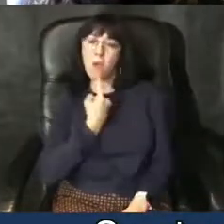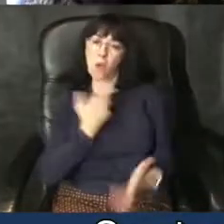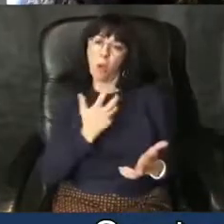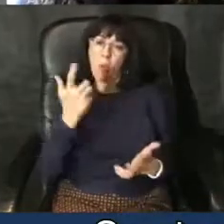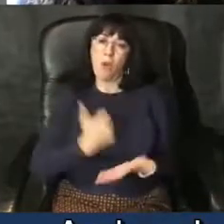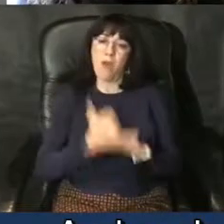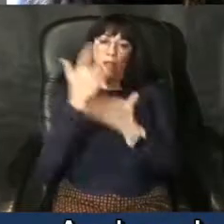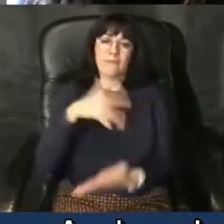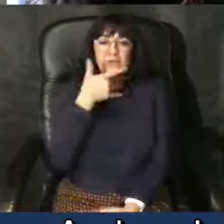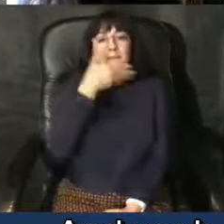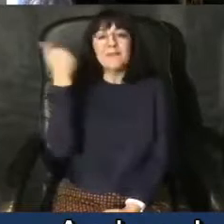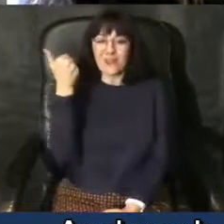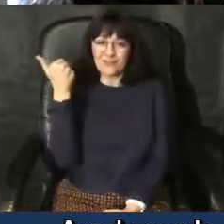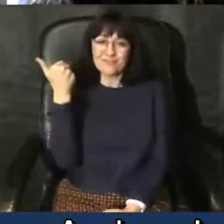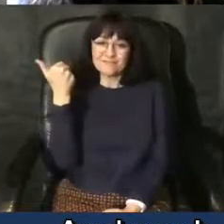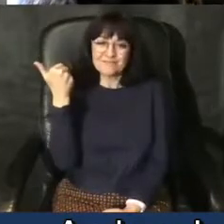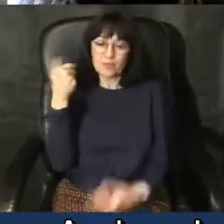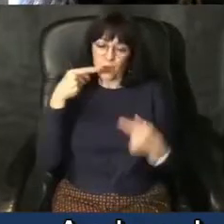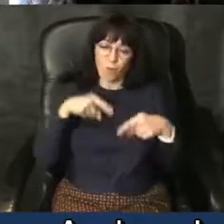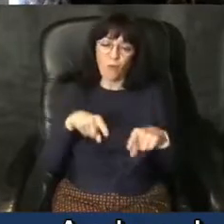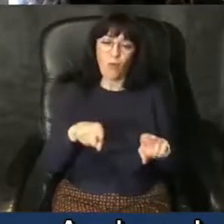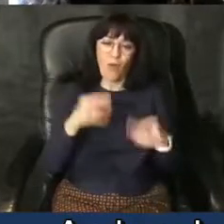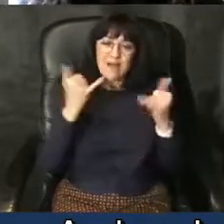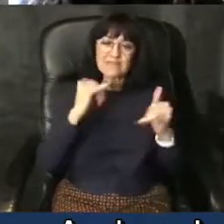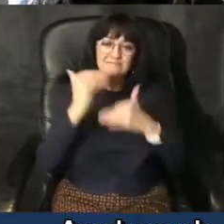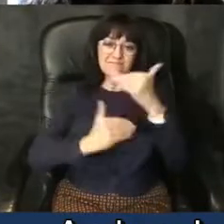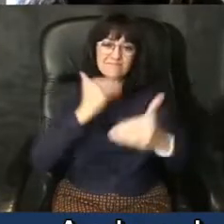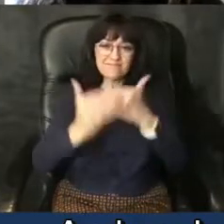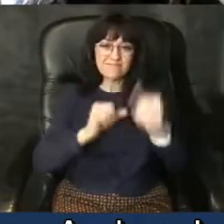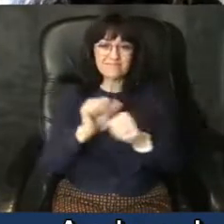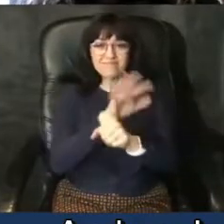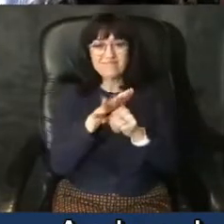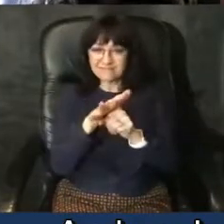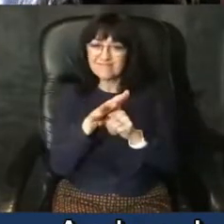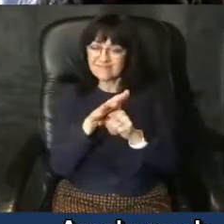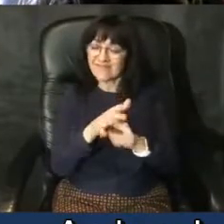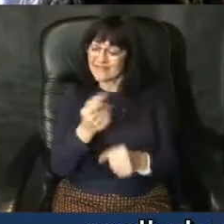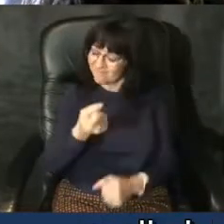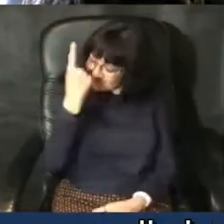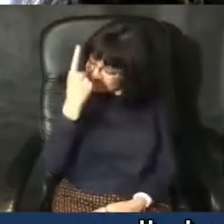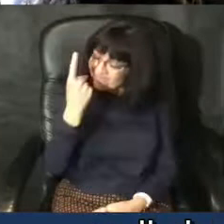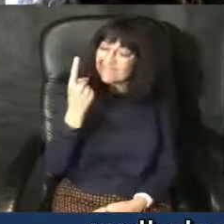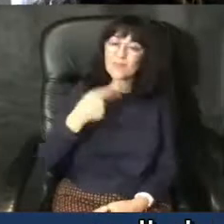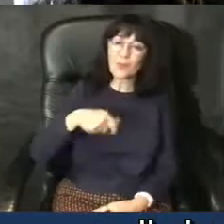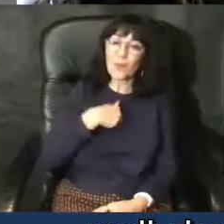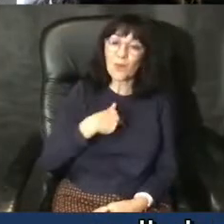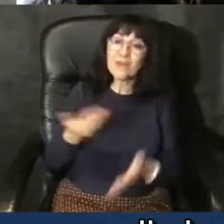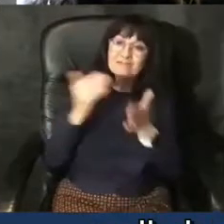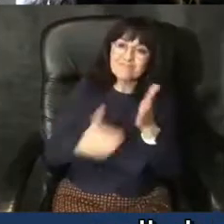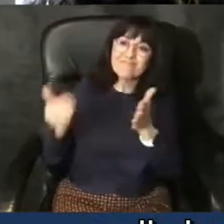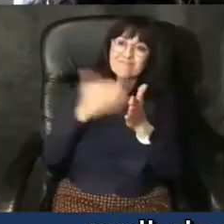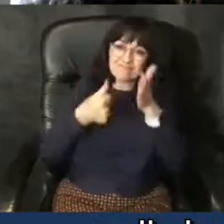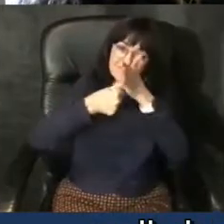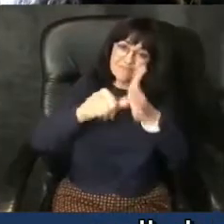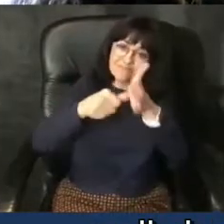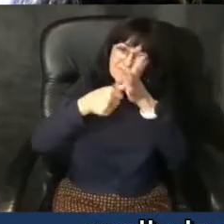helpful response. And yeah, I think we can't say 211 enough, right? Because it really is an important